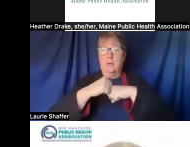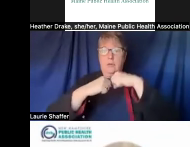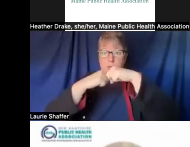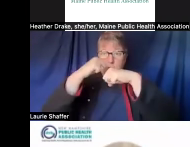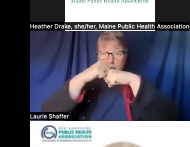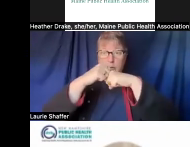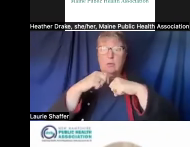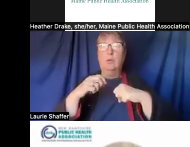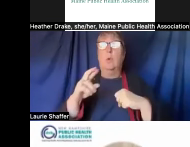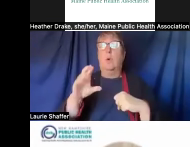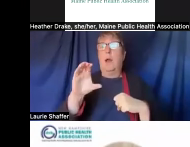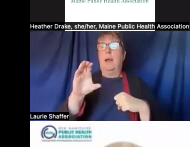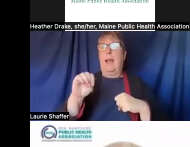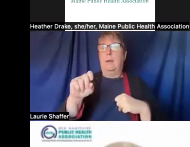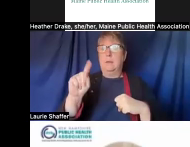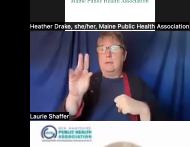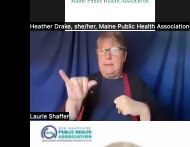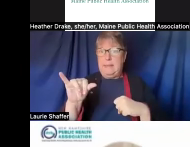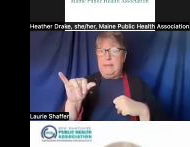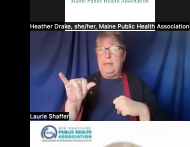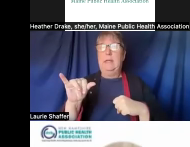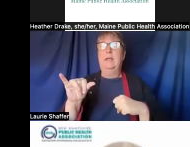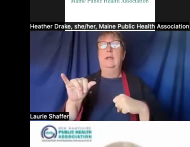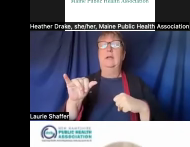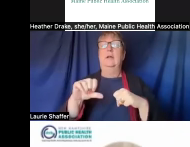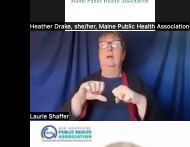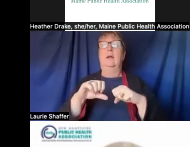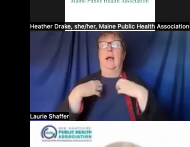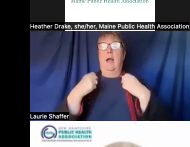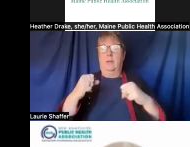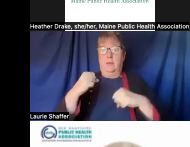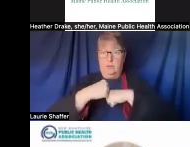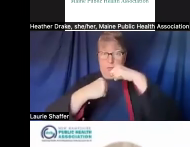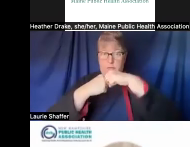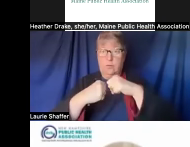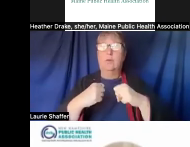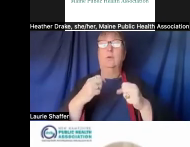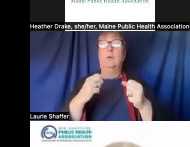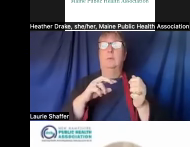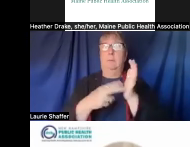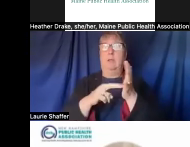important person in that local public health response.